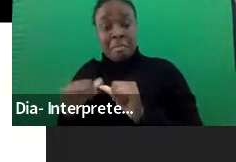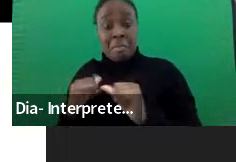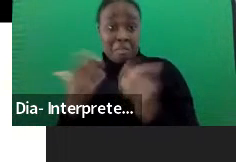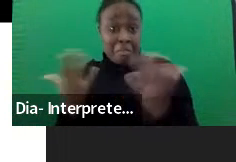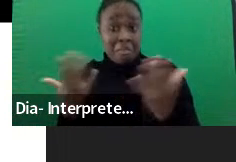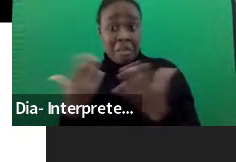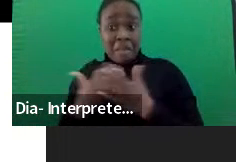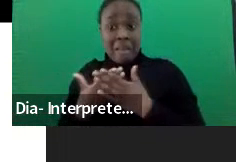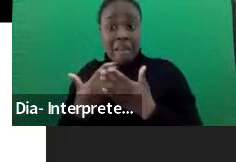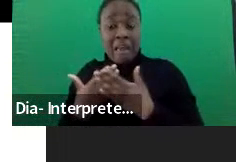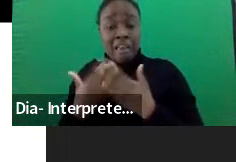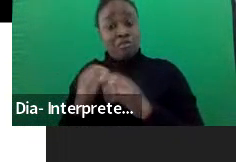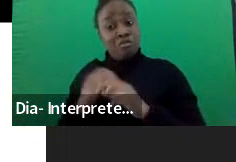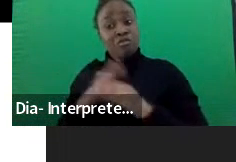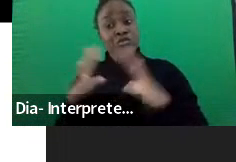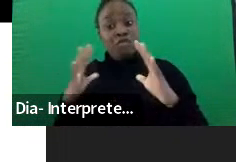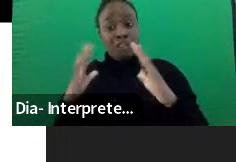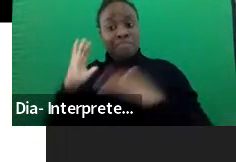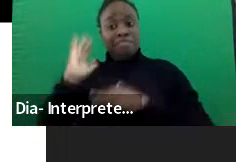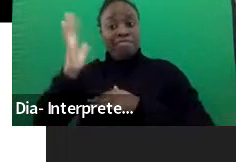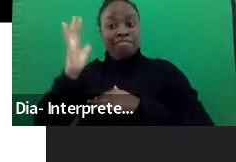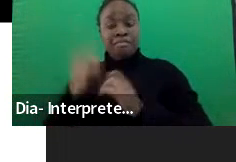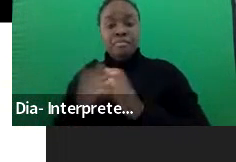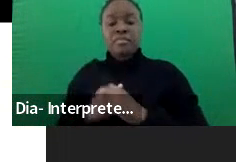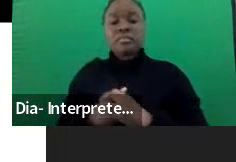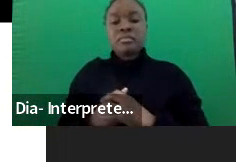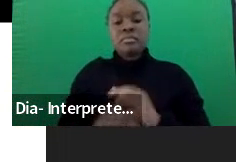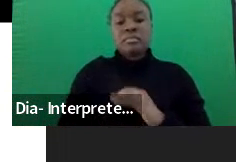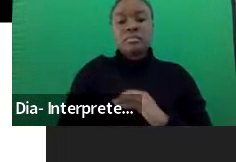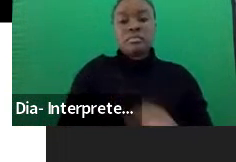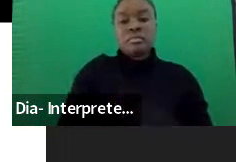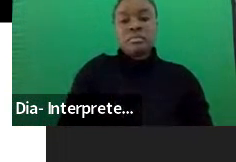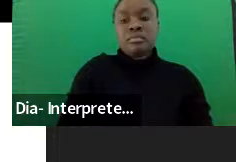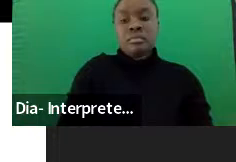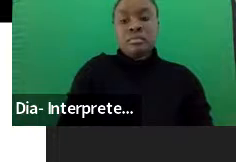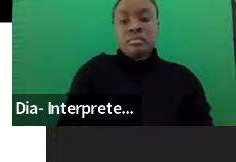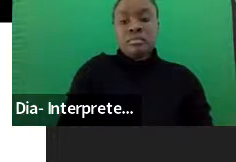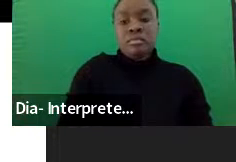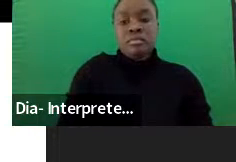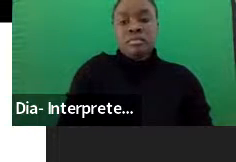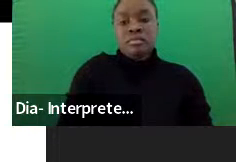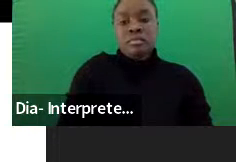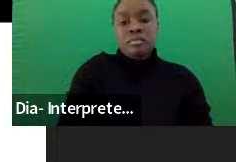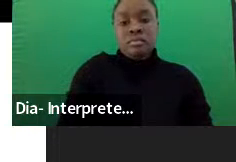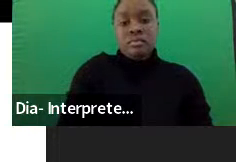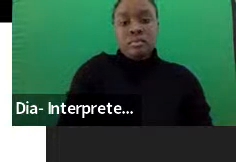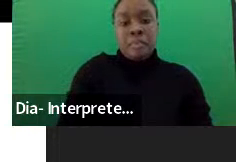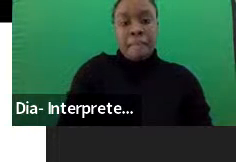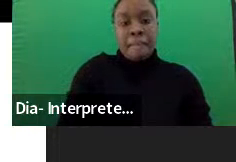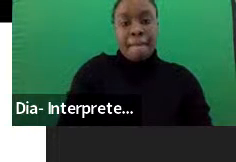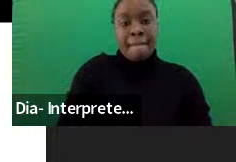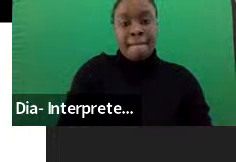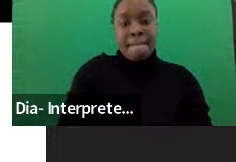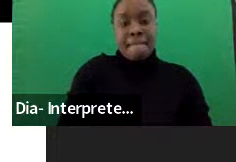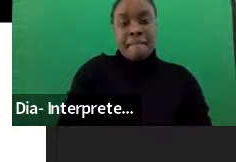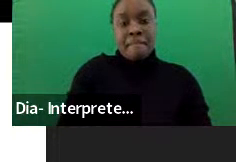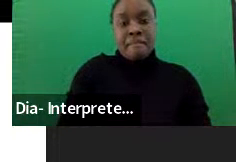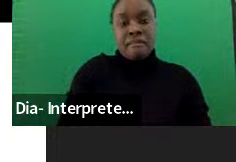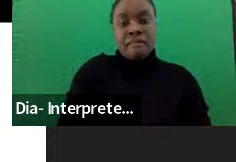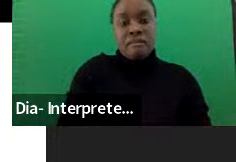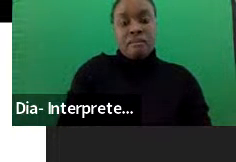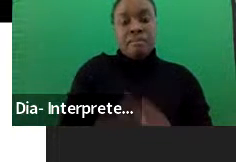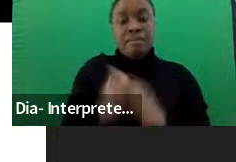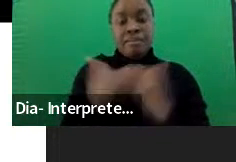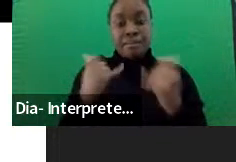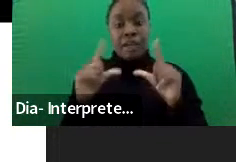to begin with the presentation. Our journey of implementing the licensing and